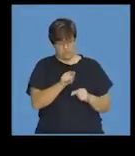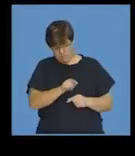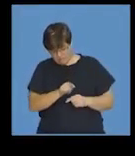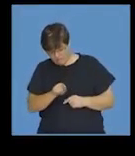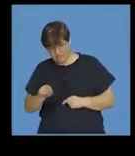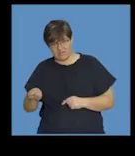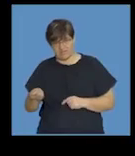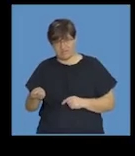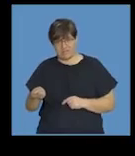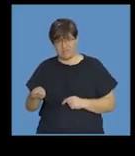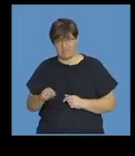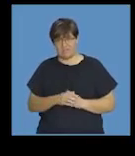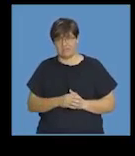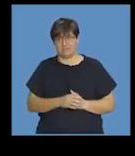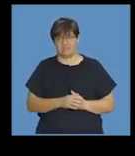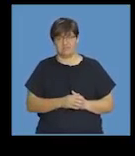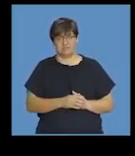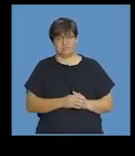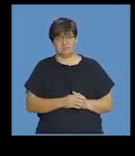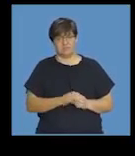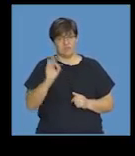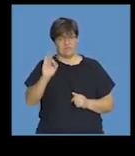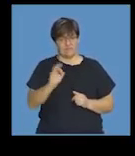we need to draw it there.